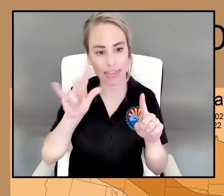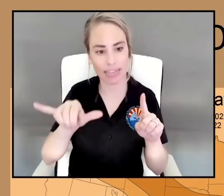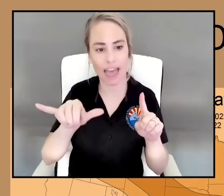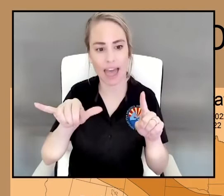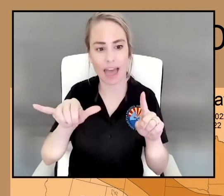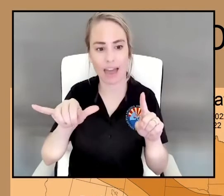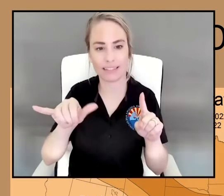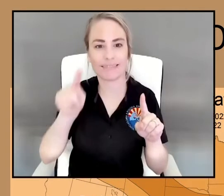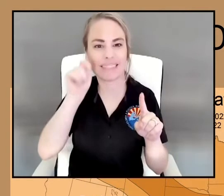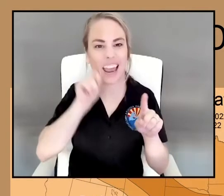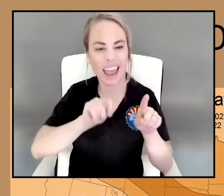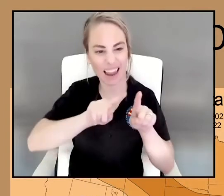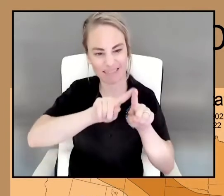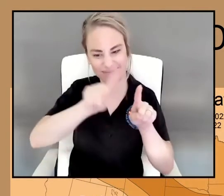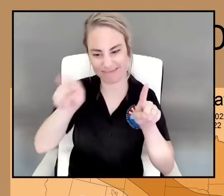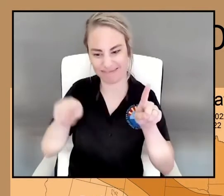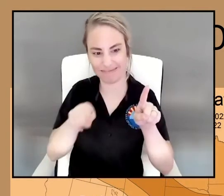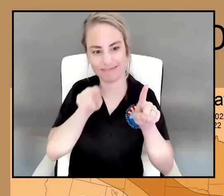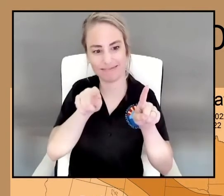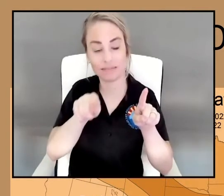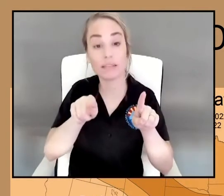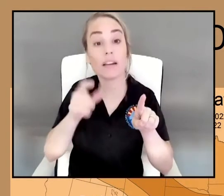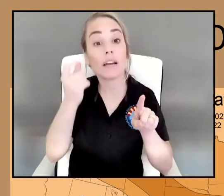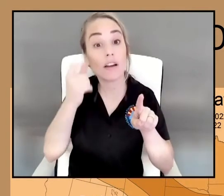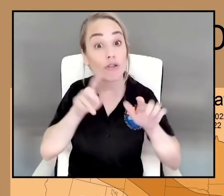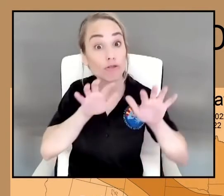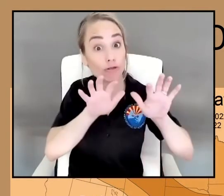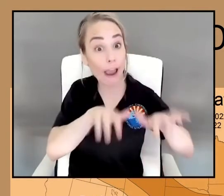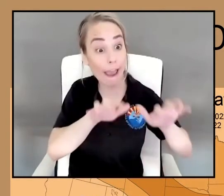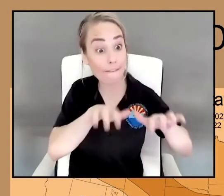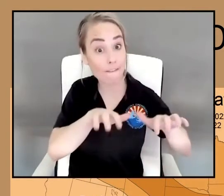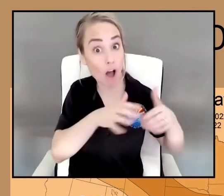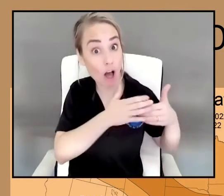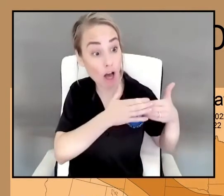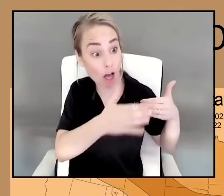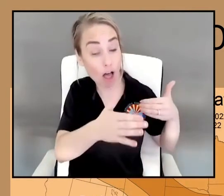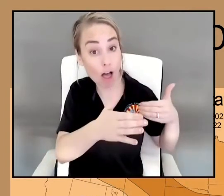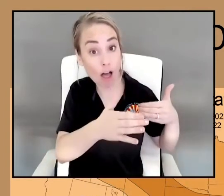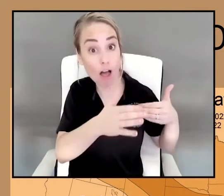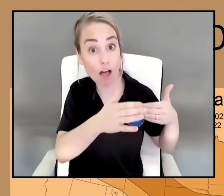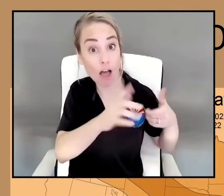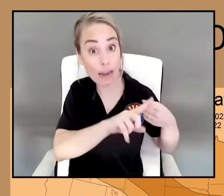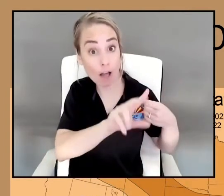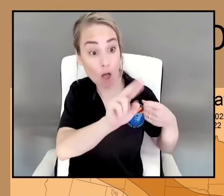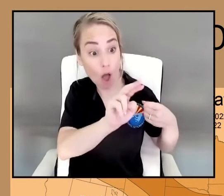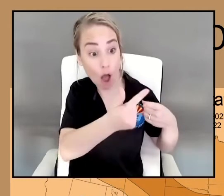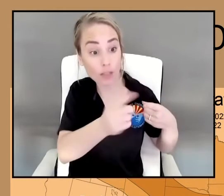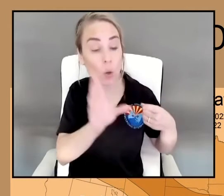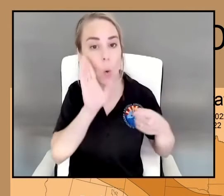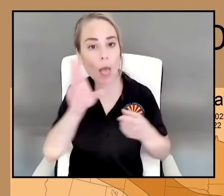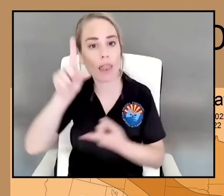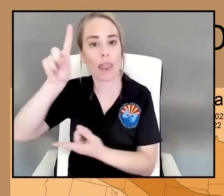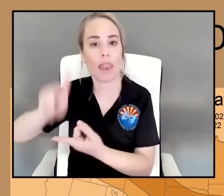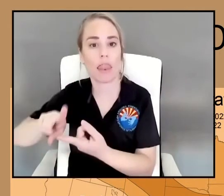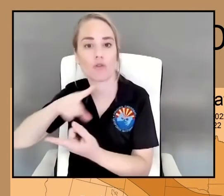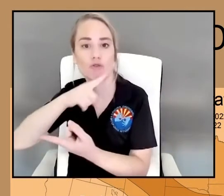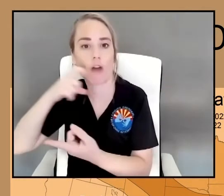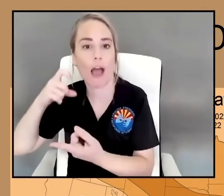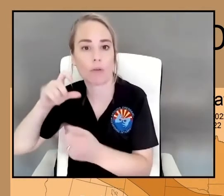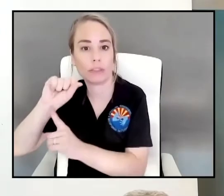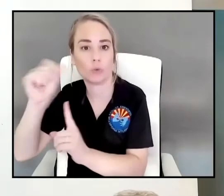rainfall that we're expected to get for the next 3 weeks should help alleviate some of the drought conditions, but they won't go away